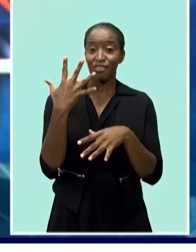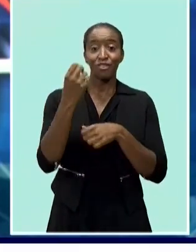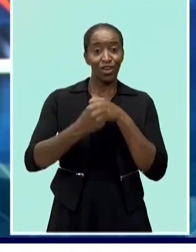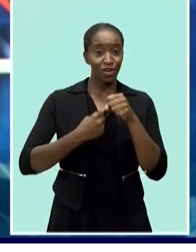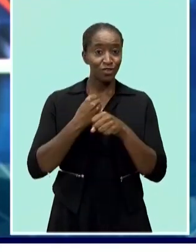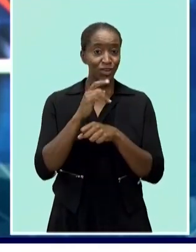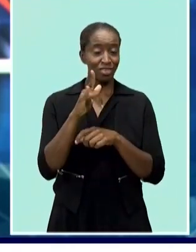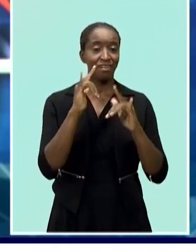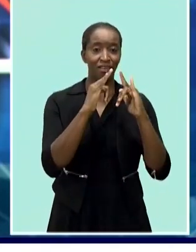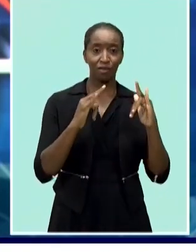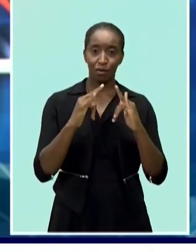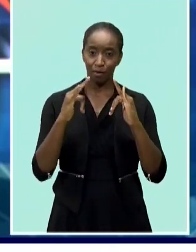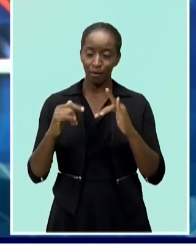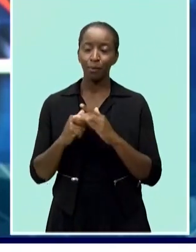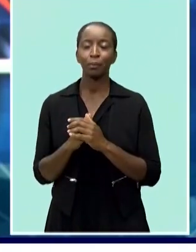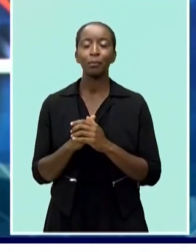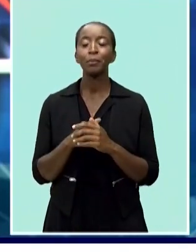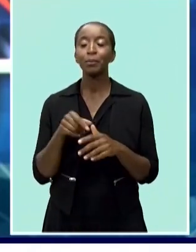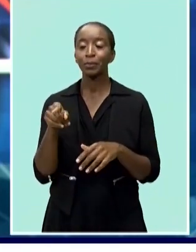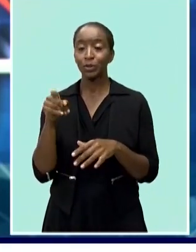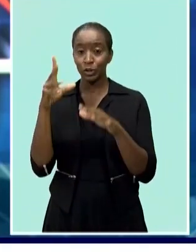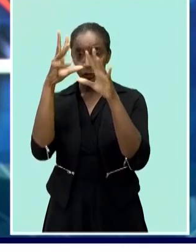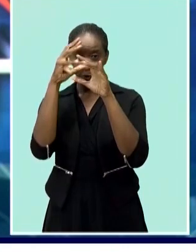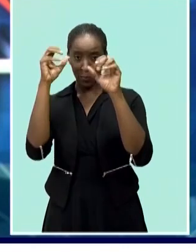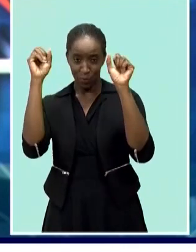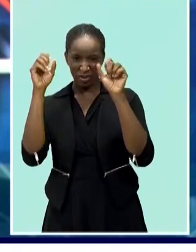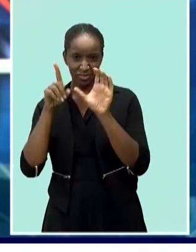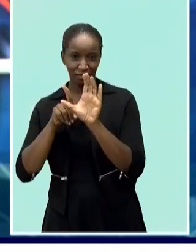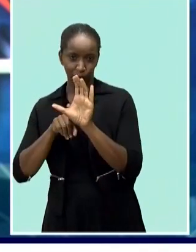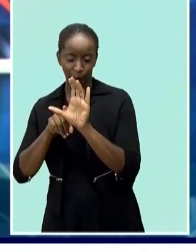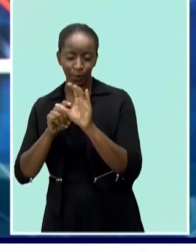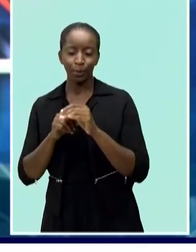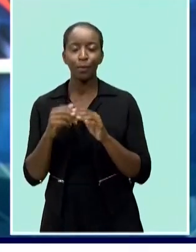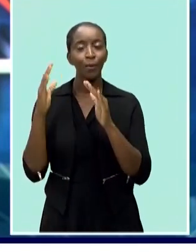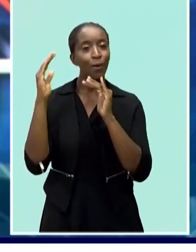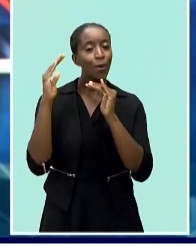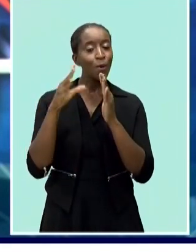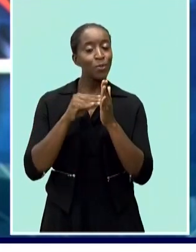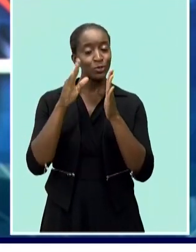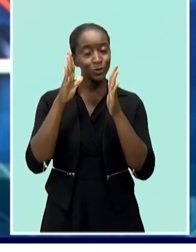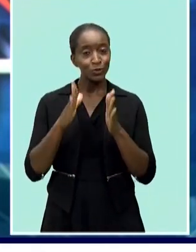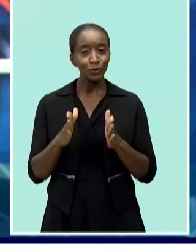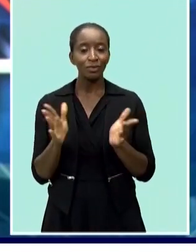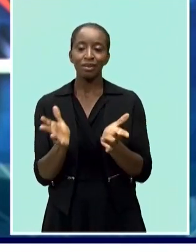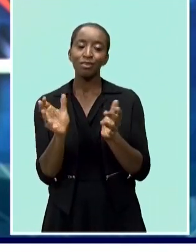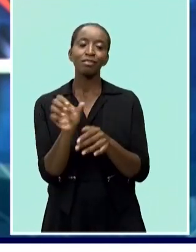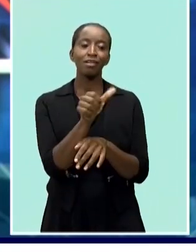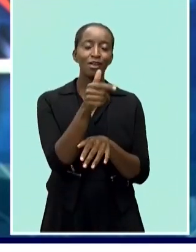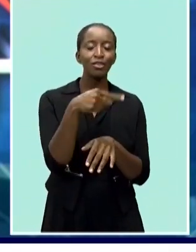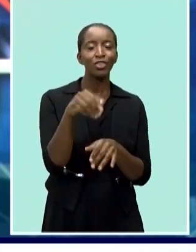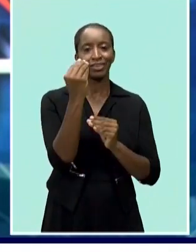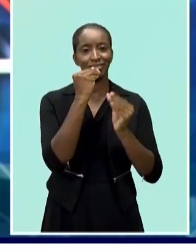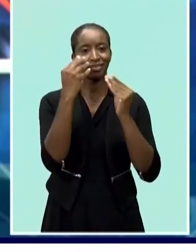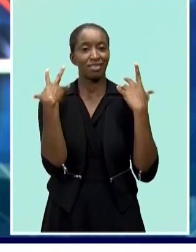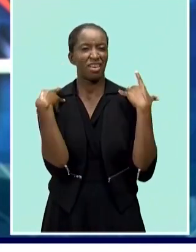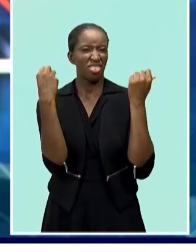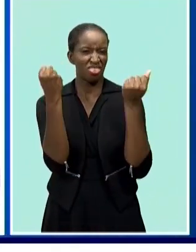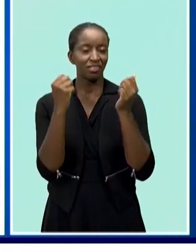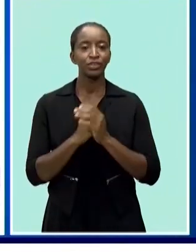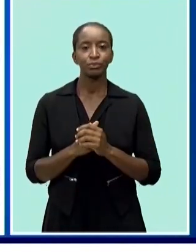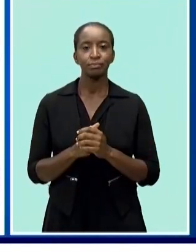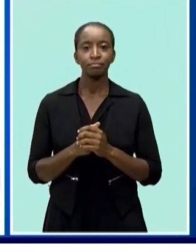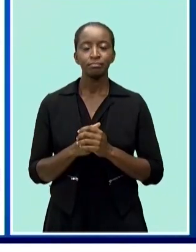and camp counselor Leoline Rollins is hoping that the students will continue to encourage others to adopt positive eating habits.